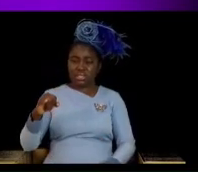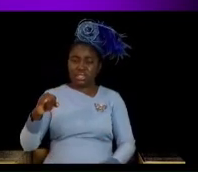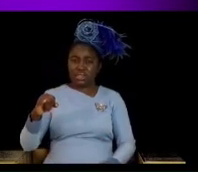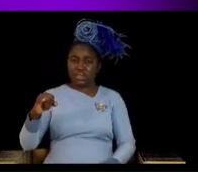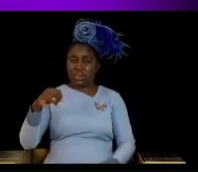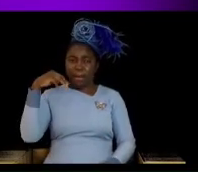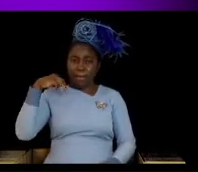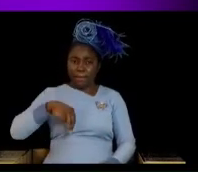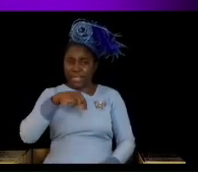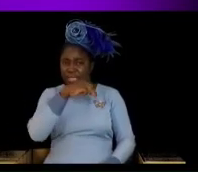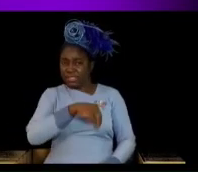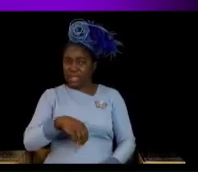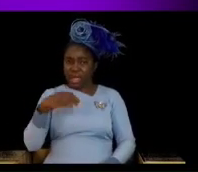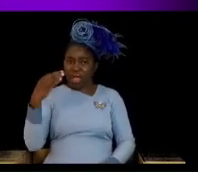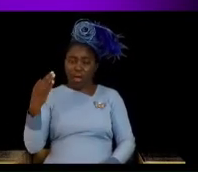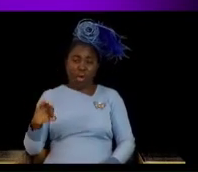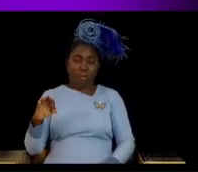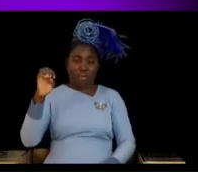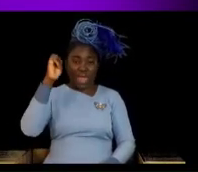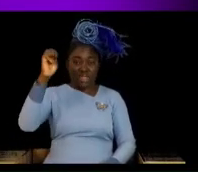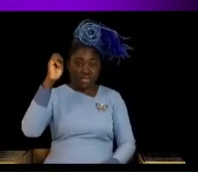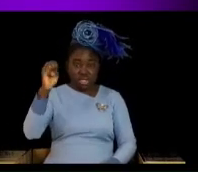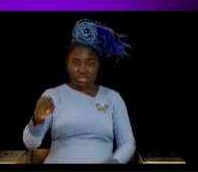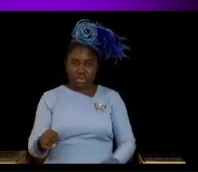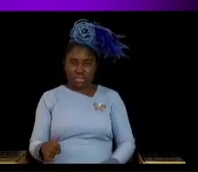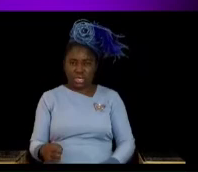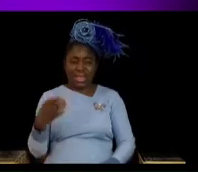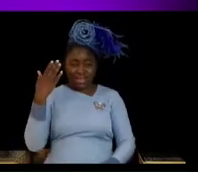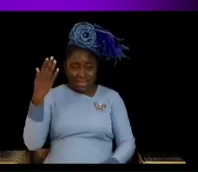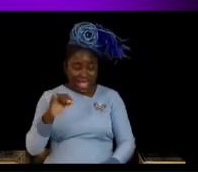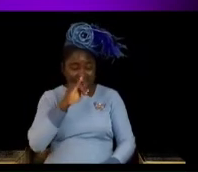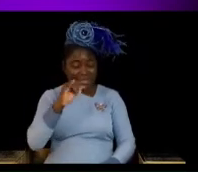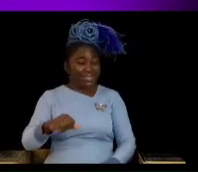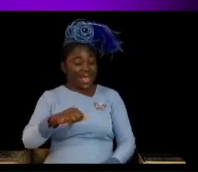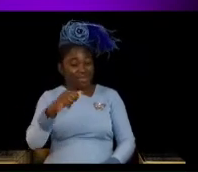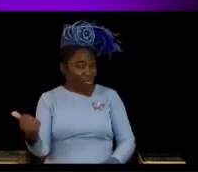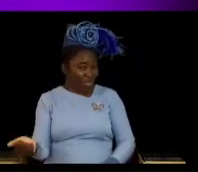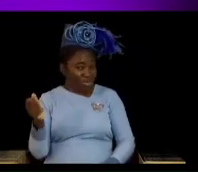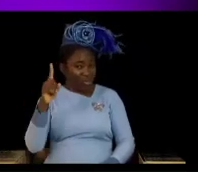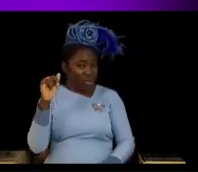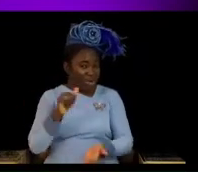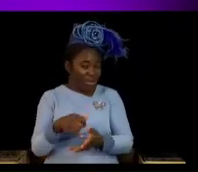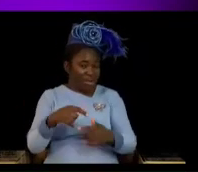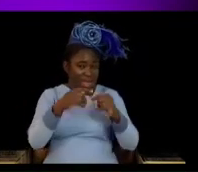another minister of education that the enemy has appointed that is in that position.